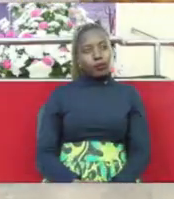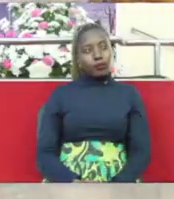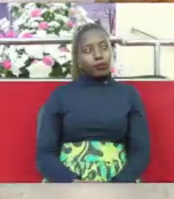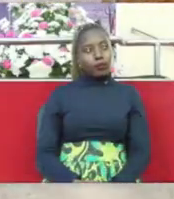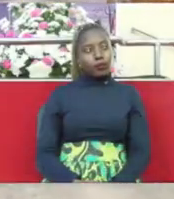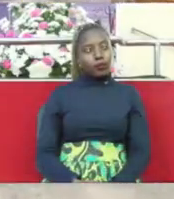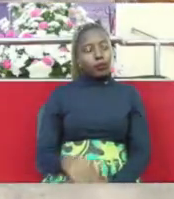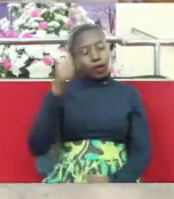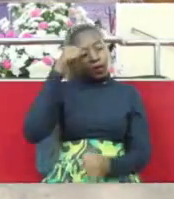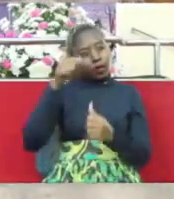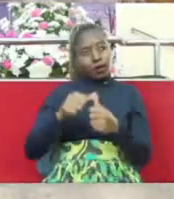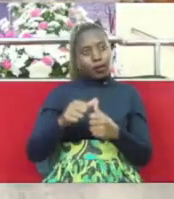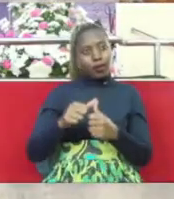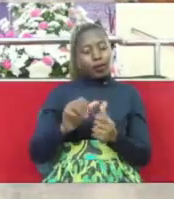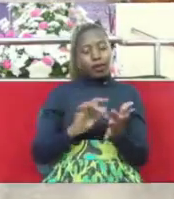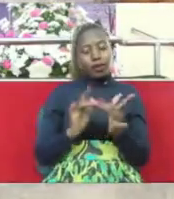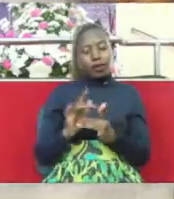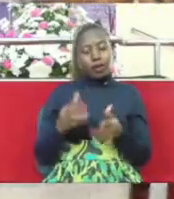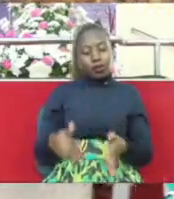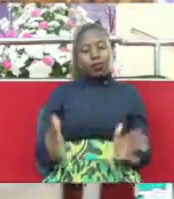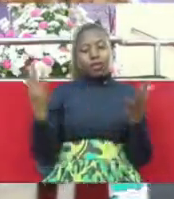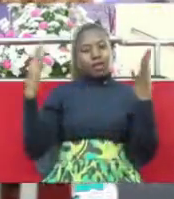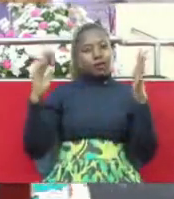Remember, Christmas is not about up country, it's about